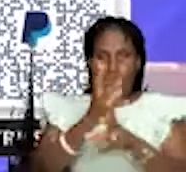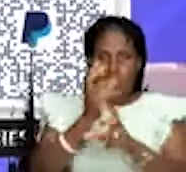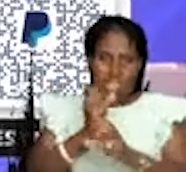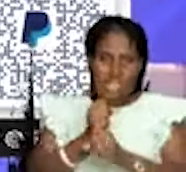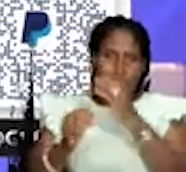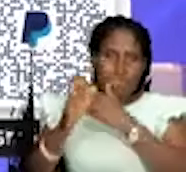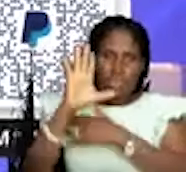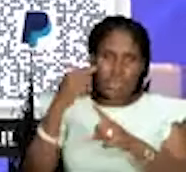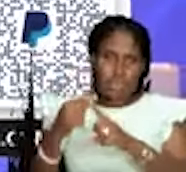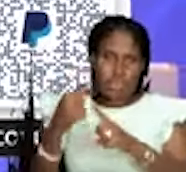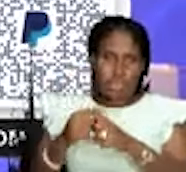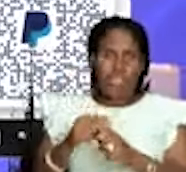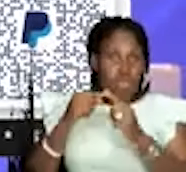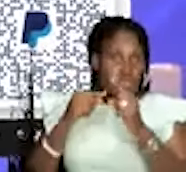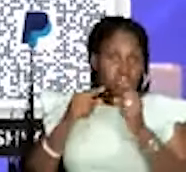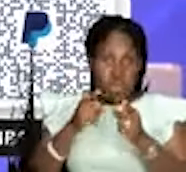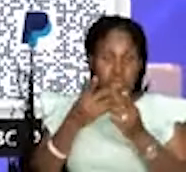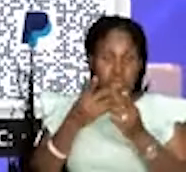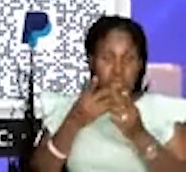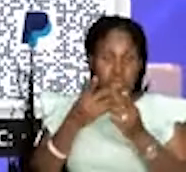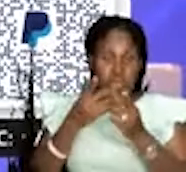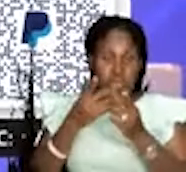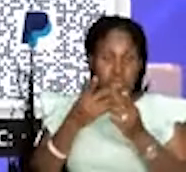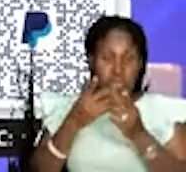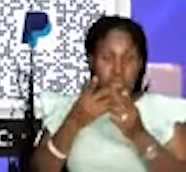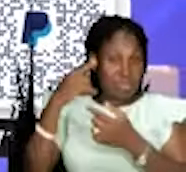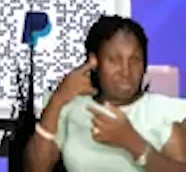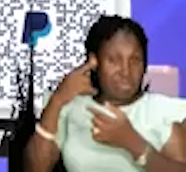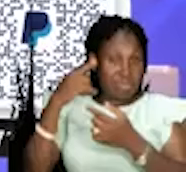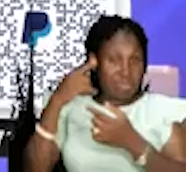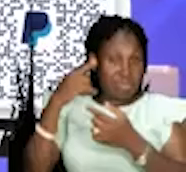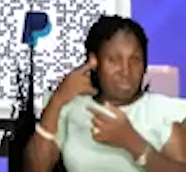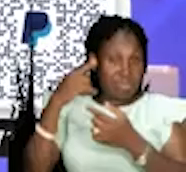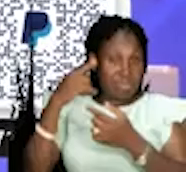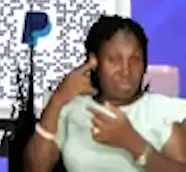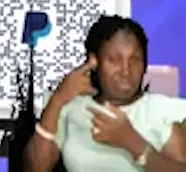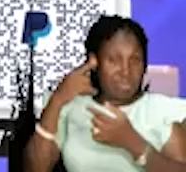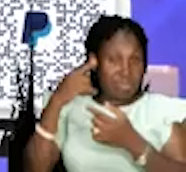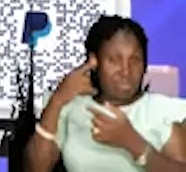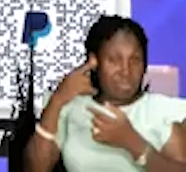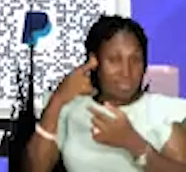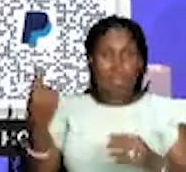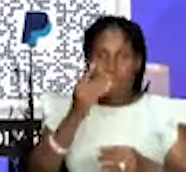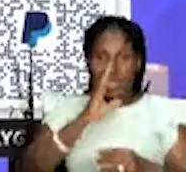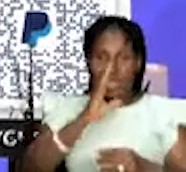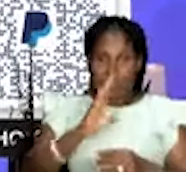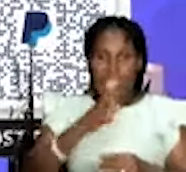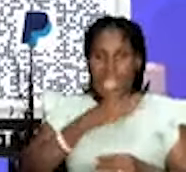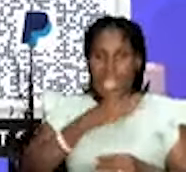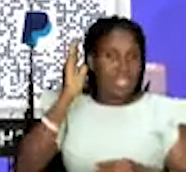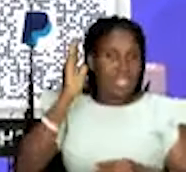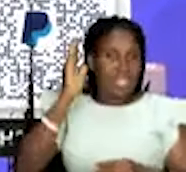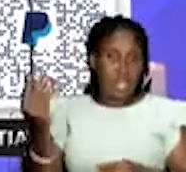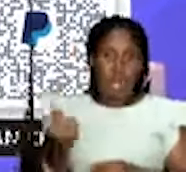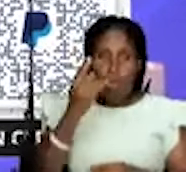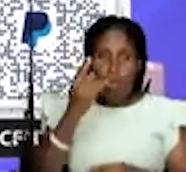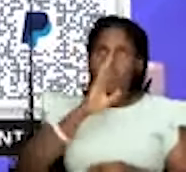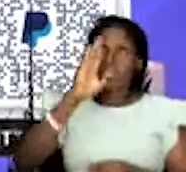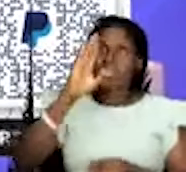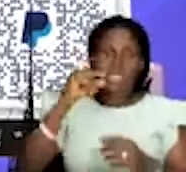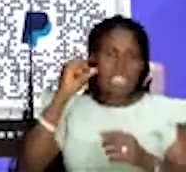heard me say that God's method has always been and will always be His Word.